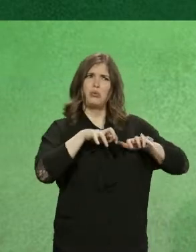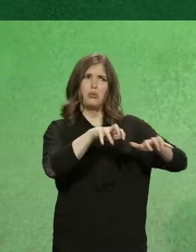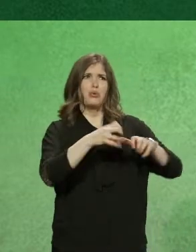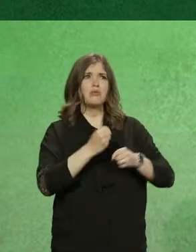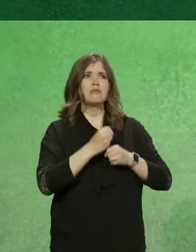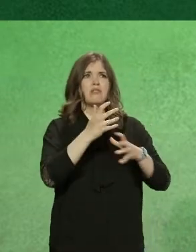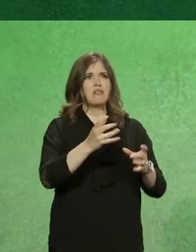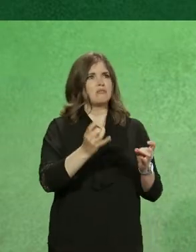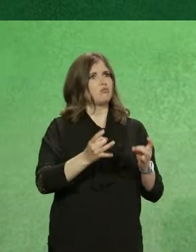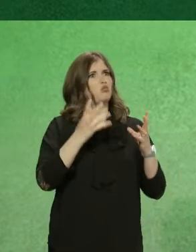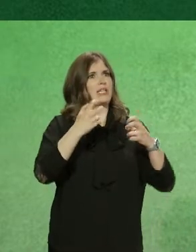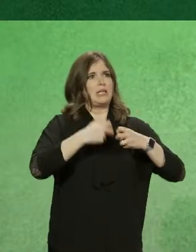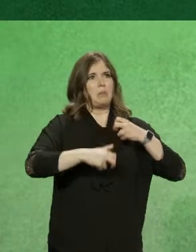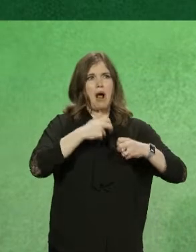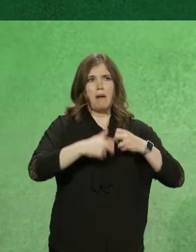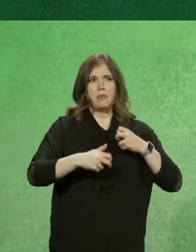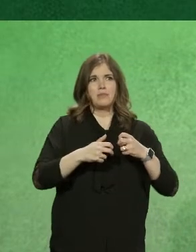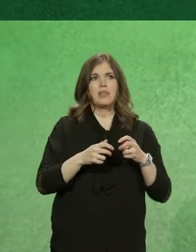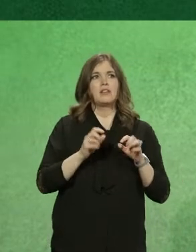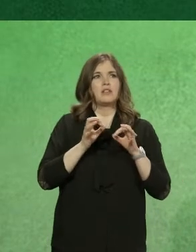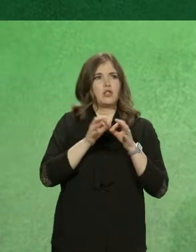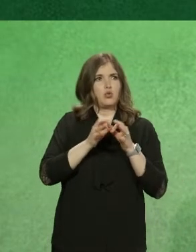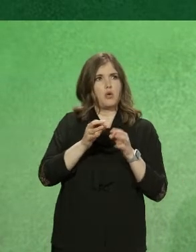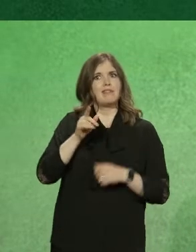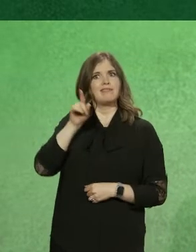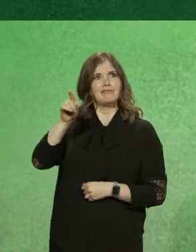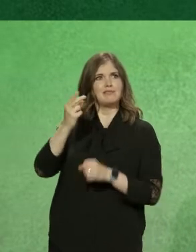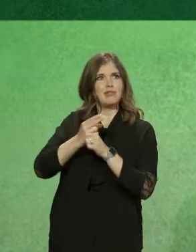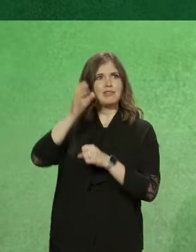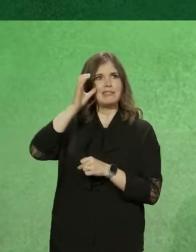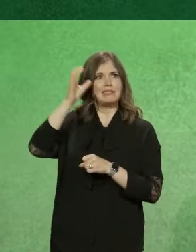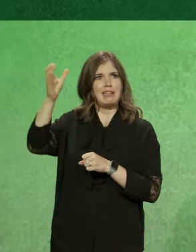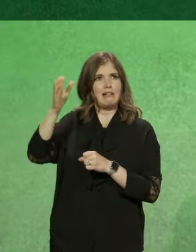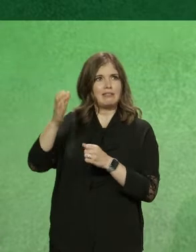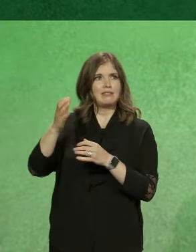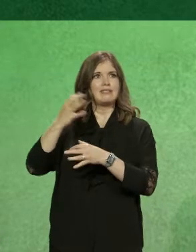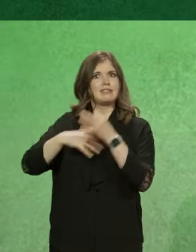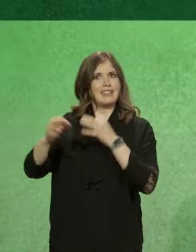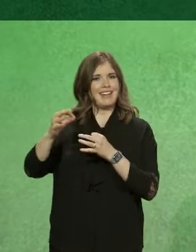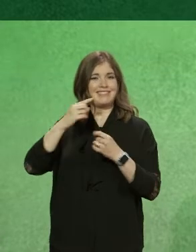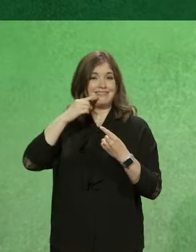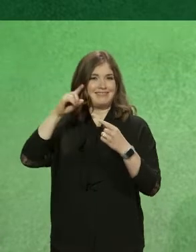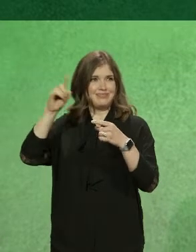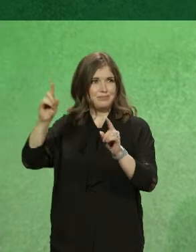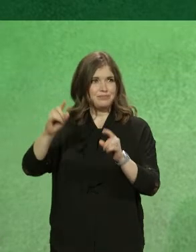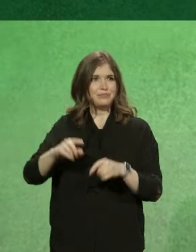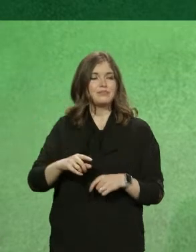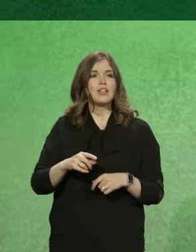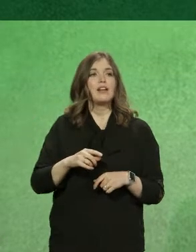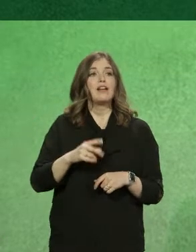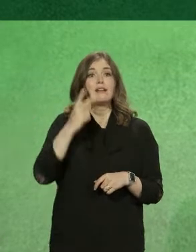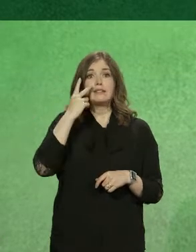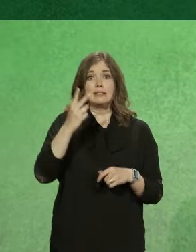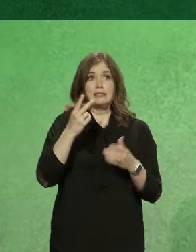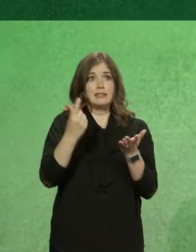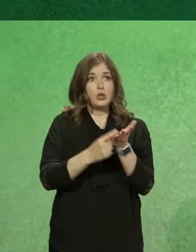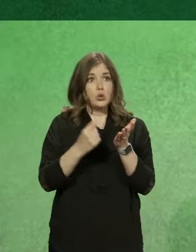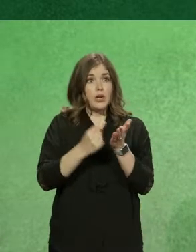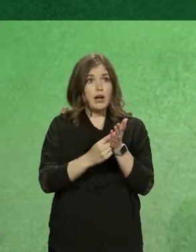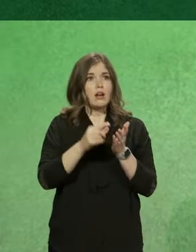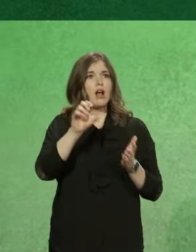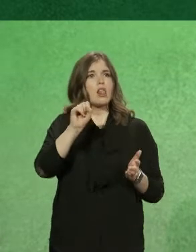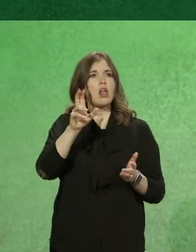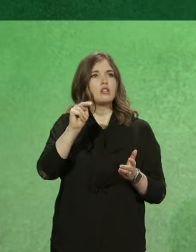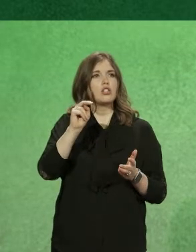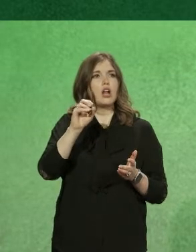that have been successful. As seen outside Uganda, Sun Oven bakes, boils,